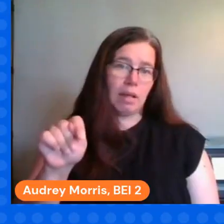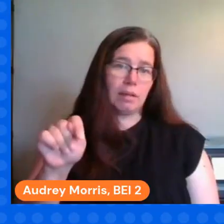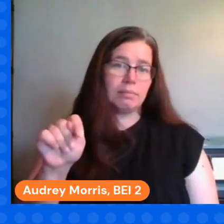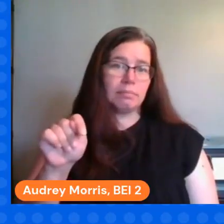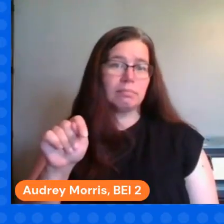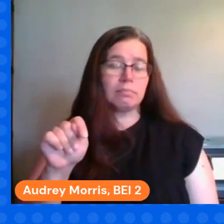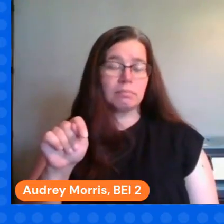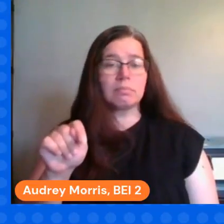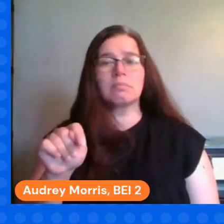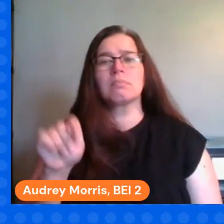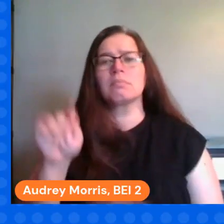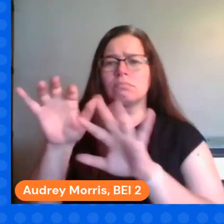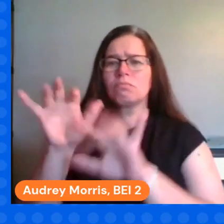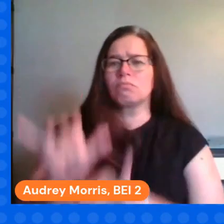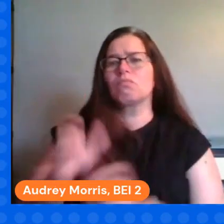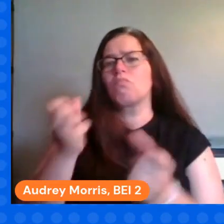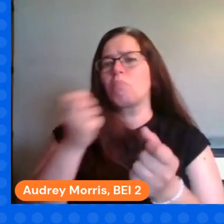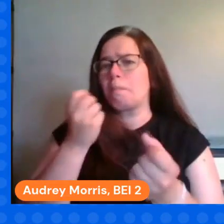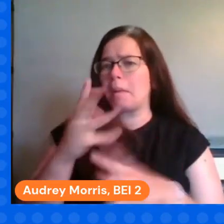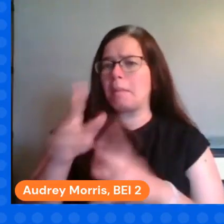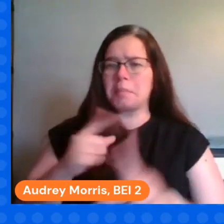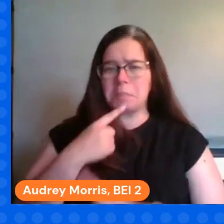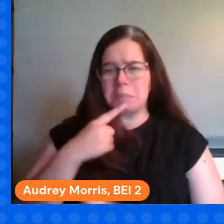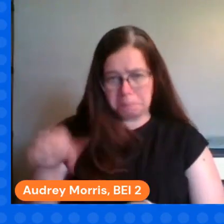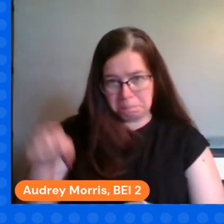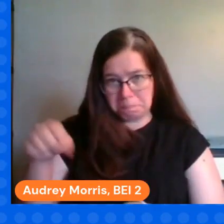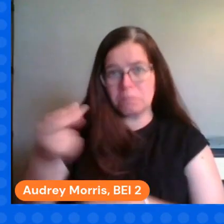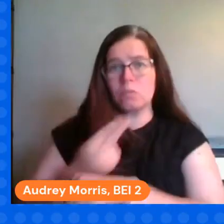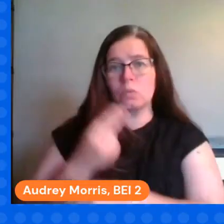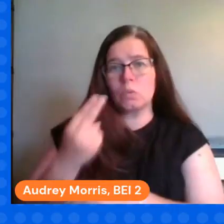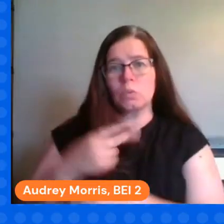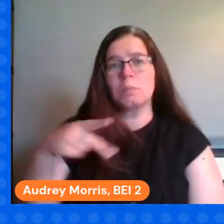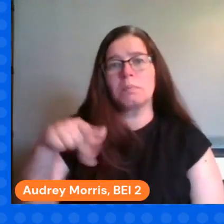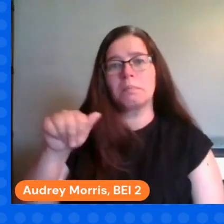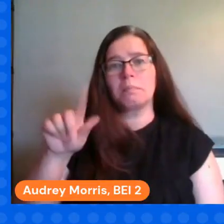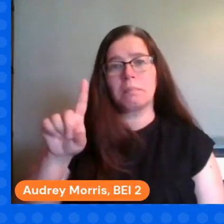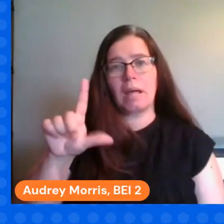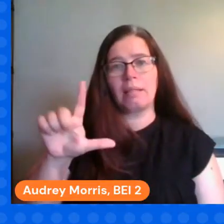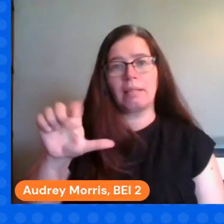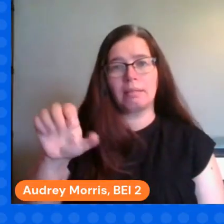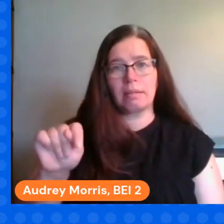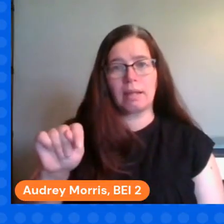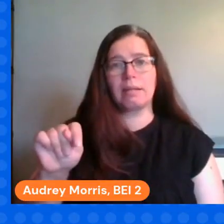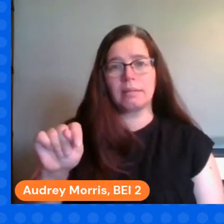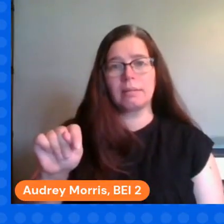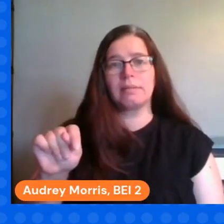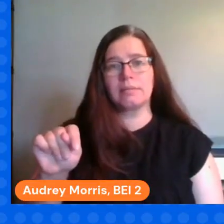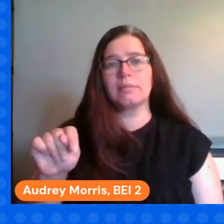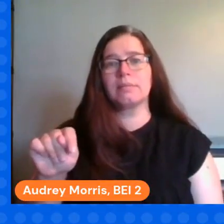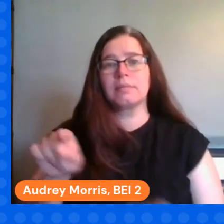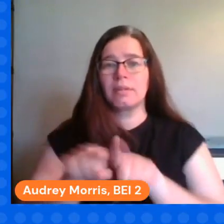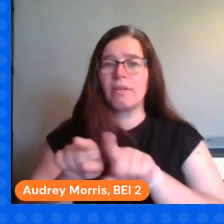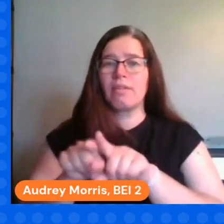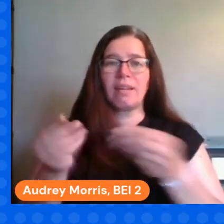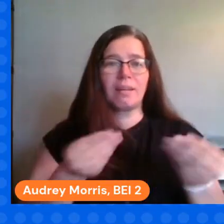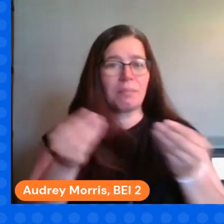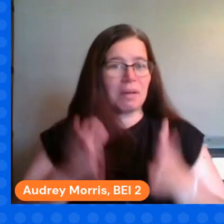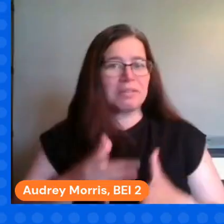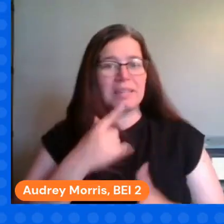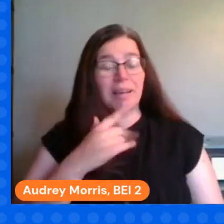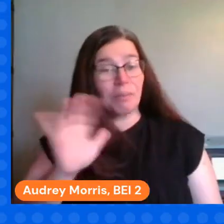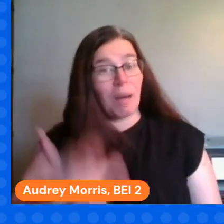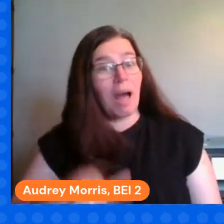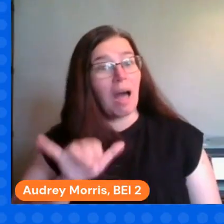people who use Padlet. And so it was even a comment from the moderation of the conference, like, wow, Padlet is a huge thing here.